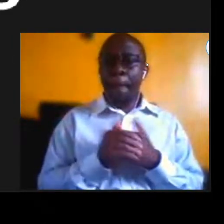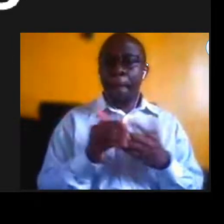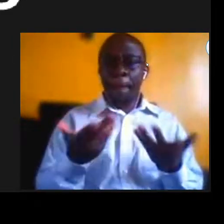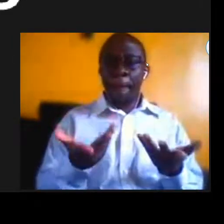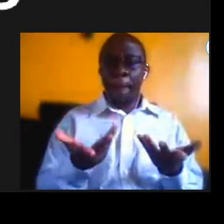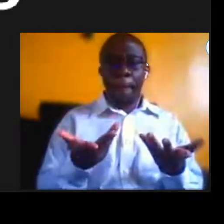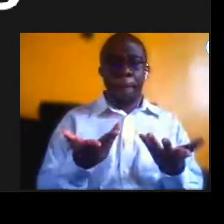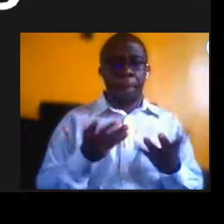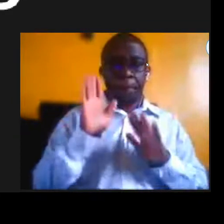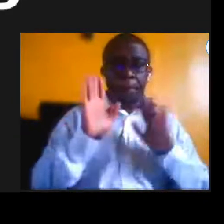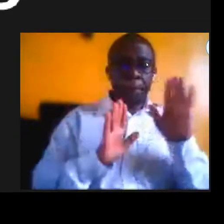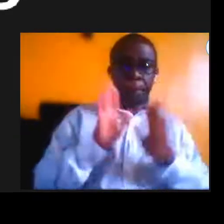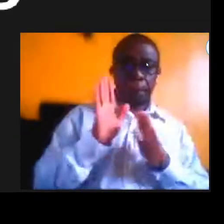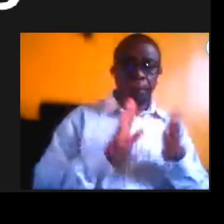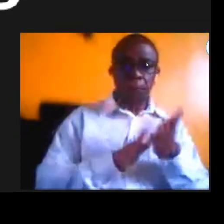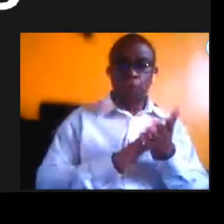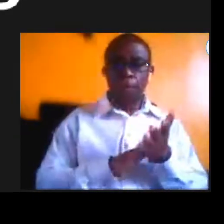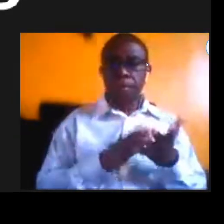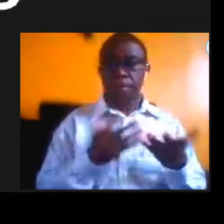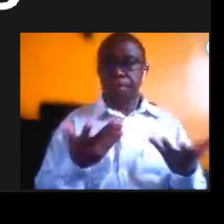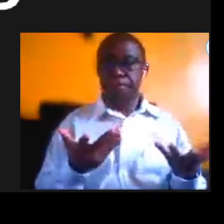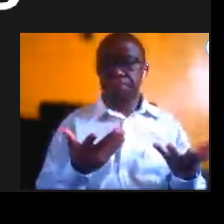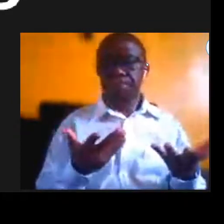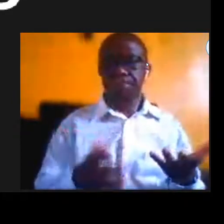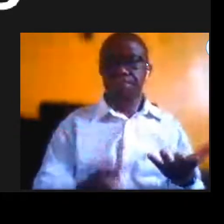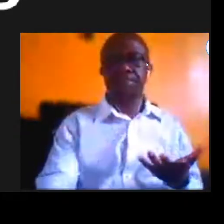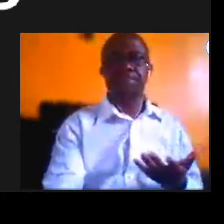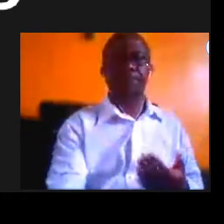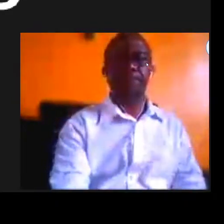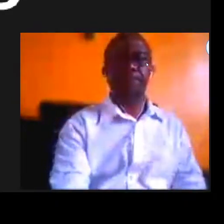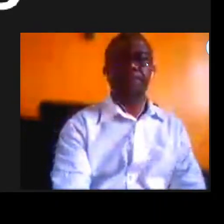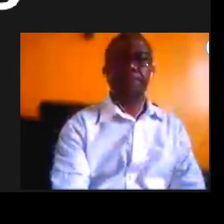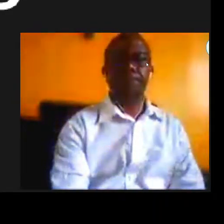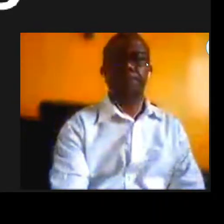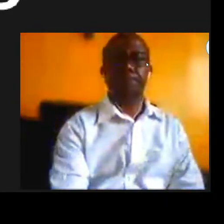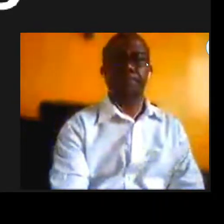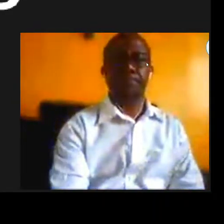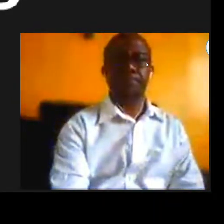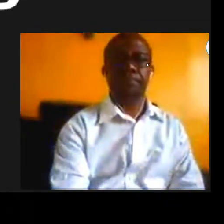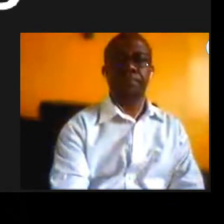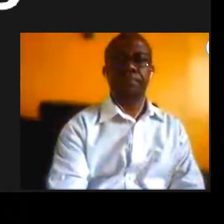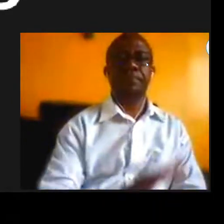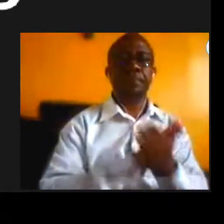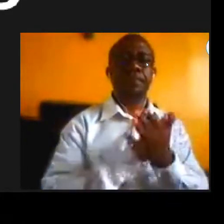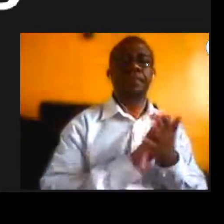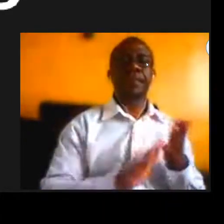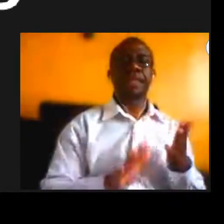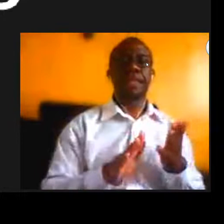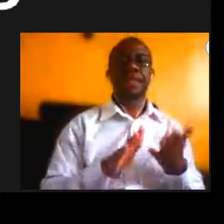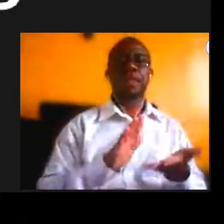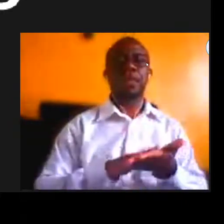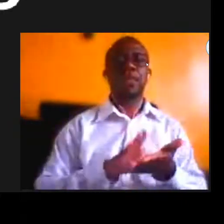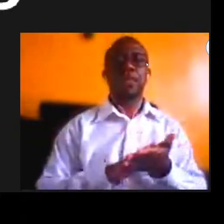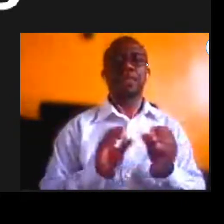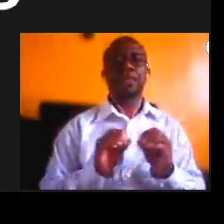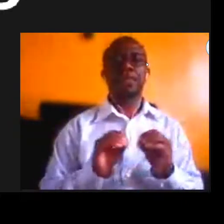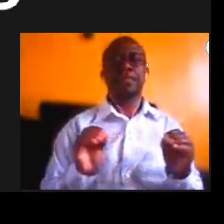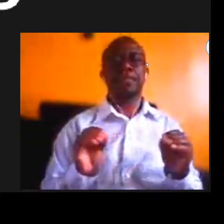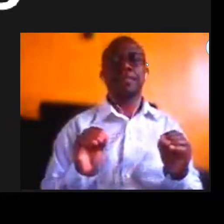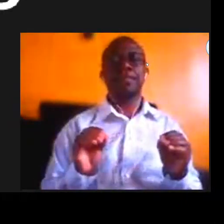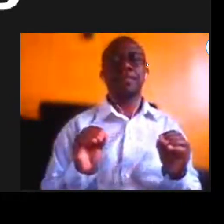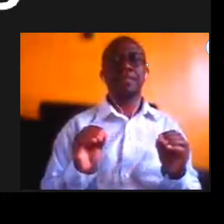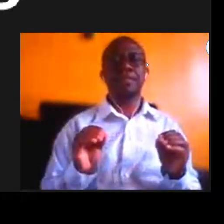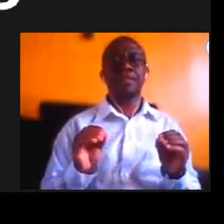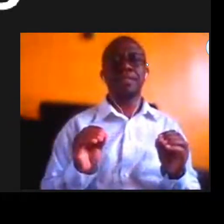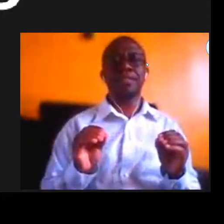Any other comments on this? If there are no other comments, perhaps we